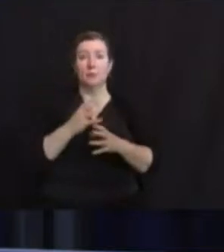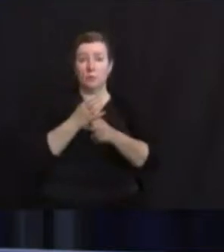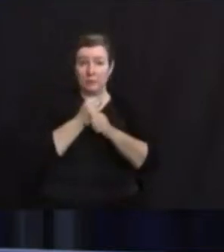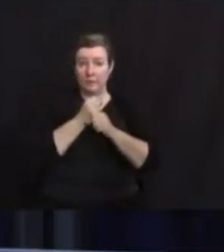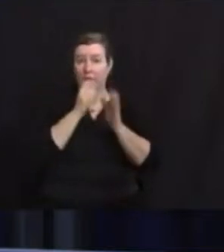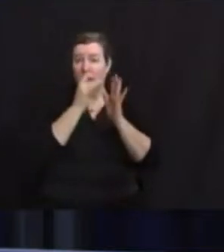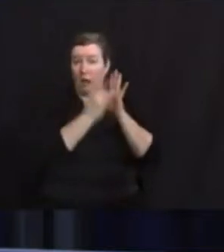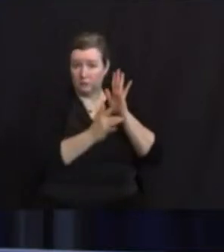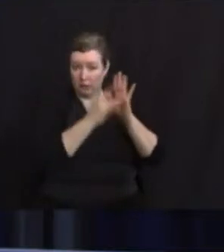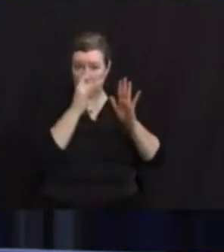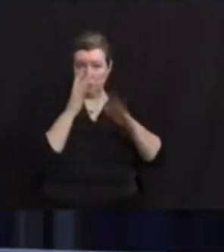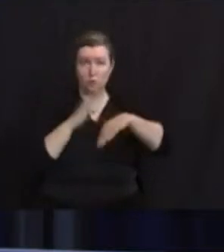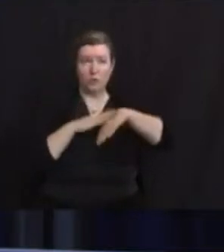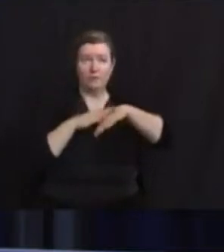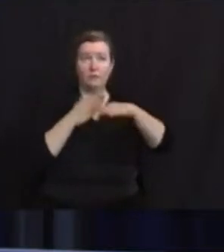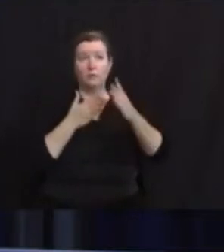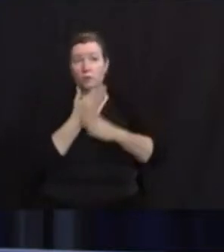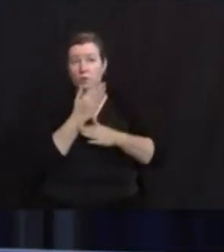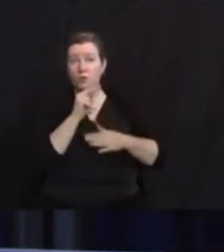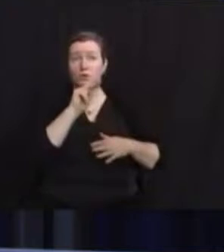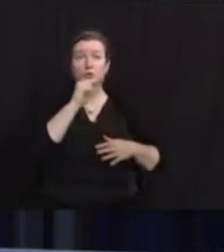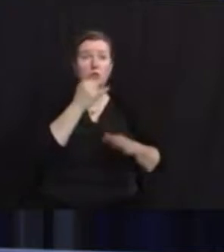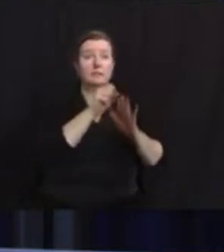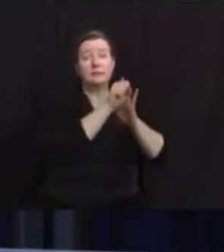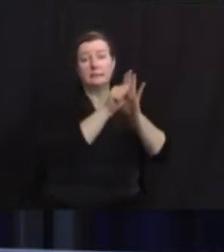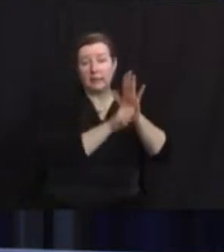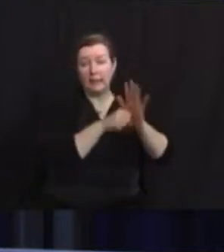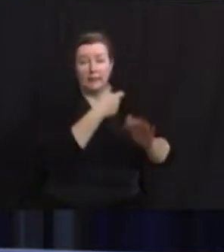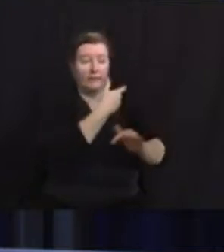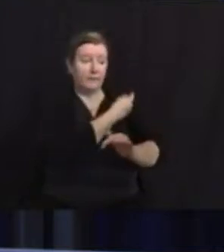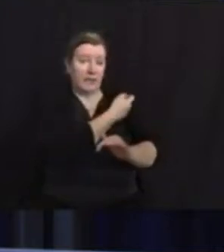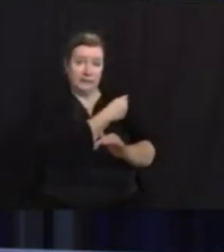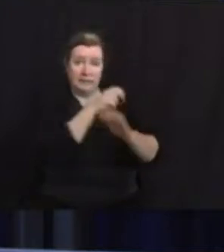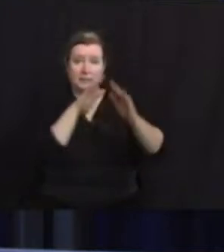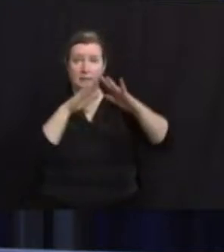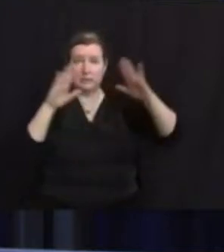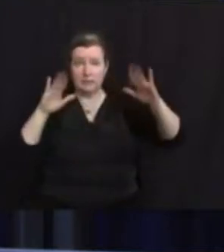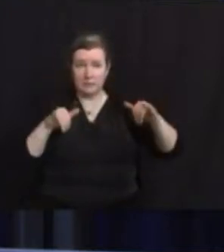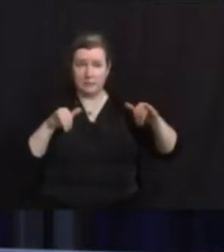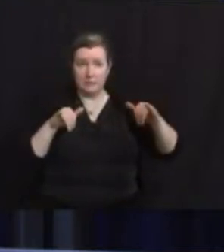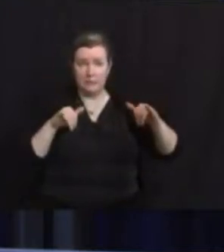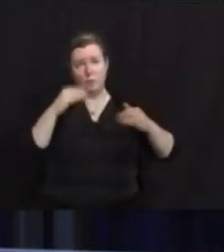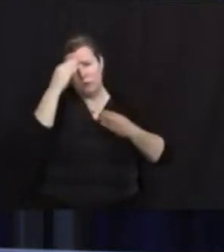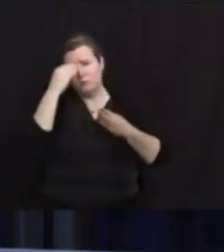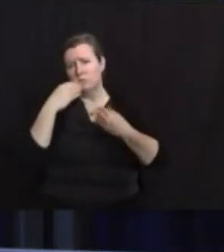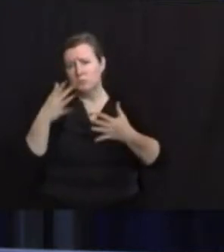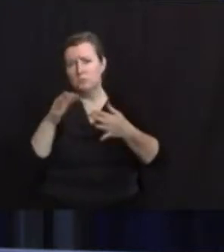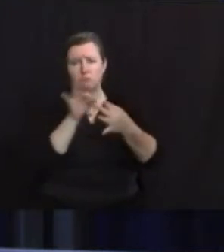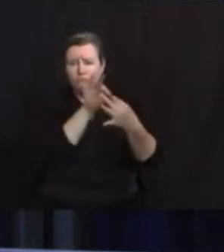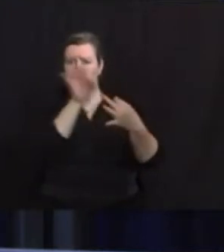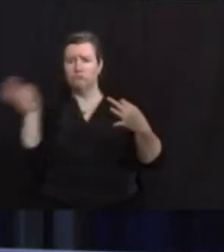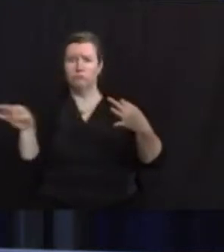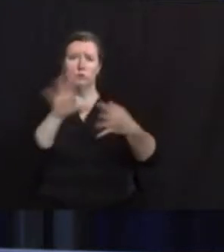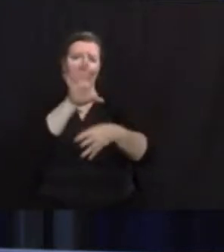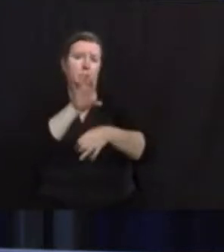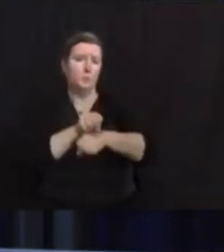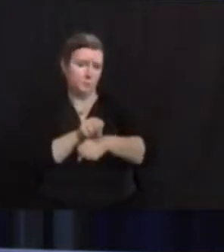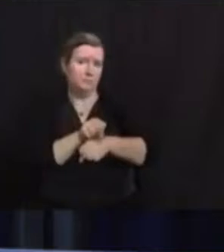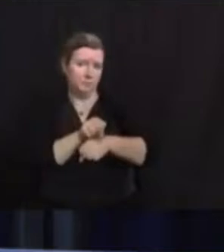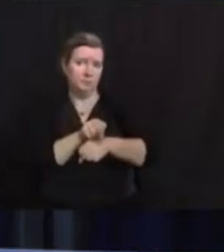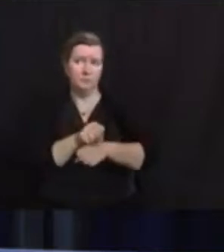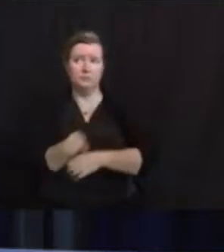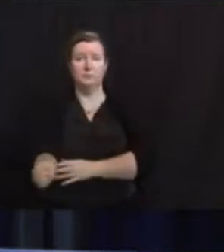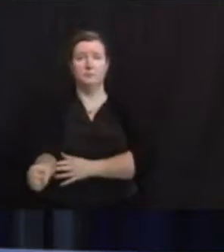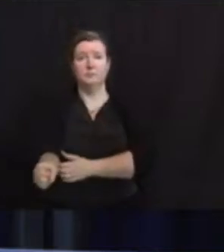Jersey State vaccination system will receive notice of their rescheduled appointment. If they made their appointment through another